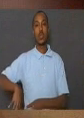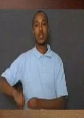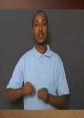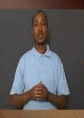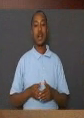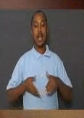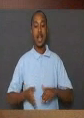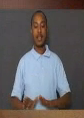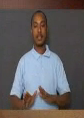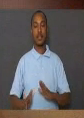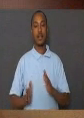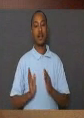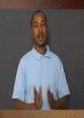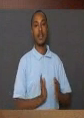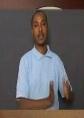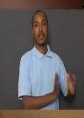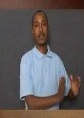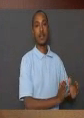Students, let's get ready.